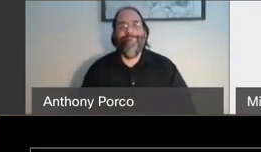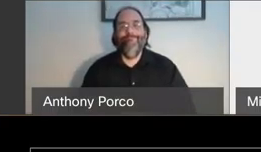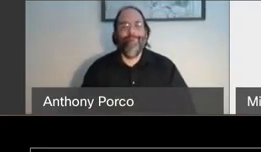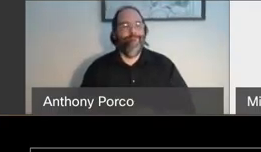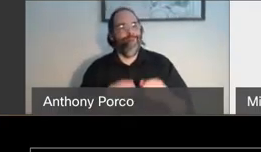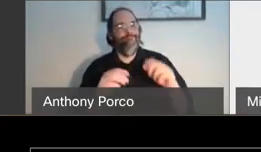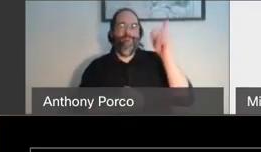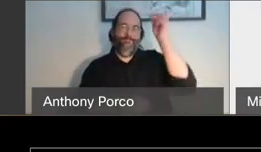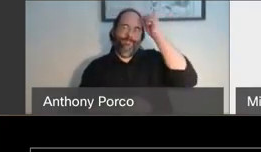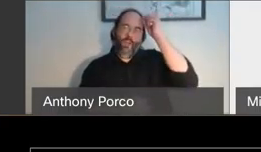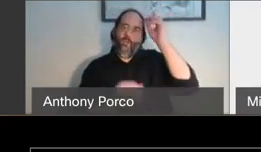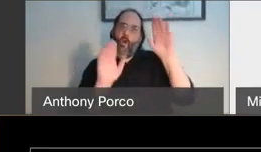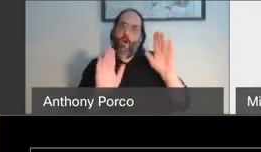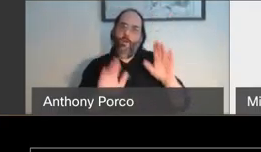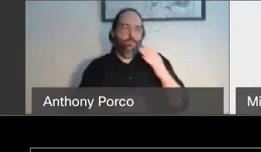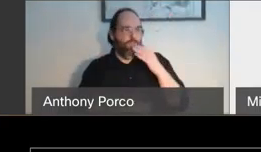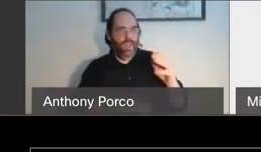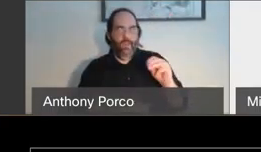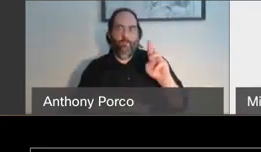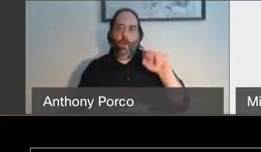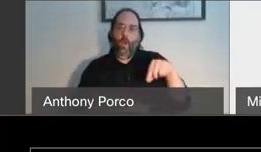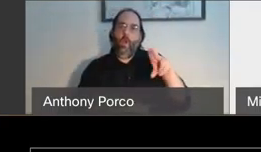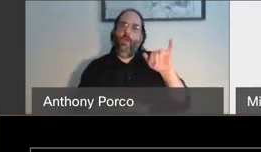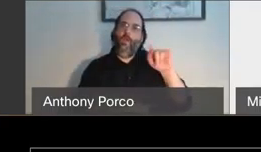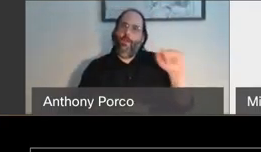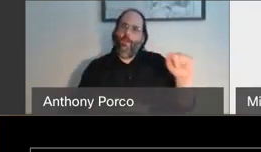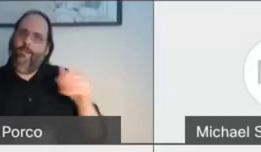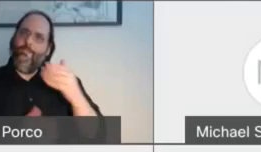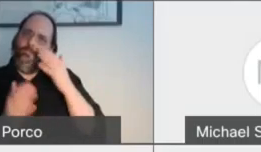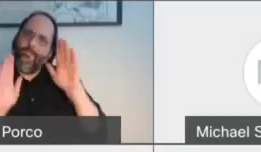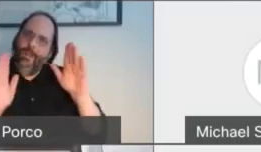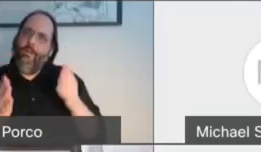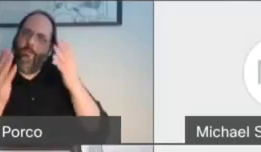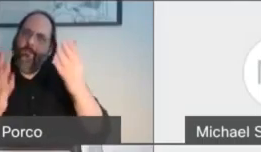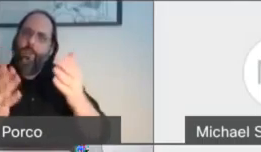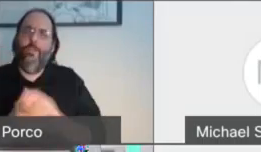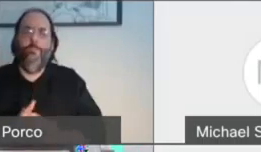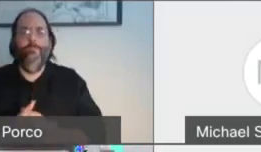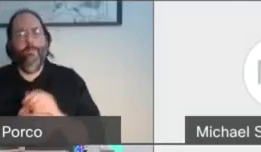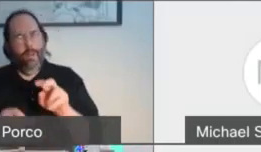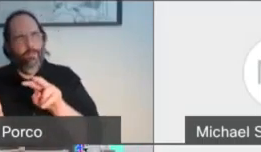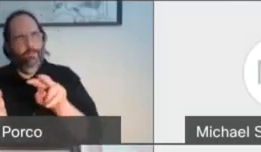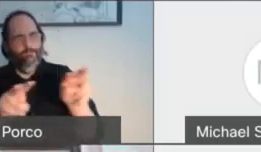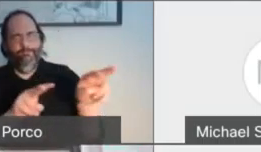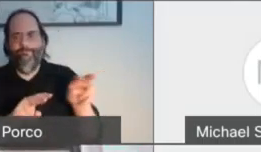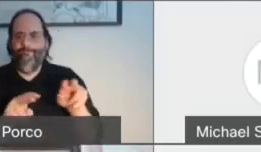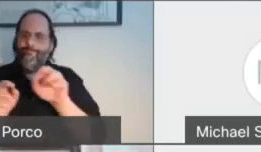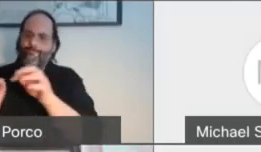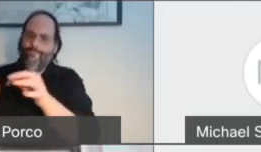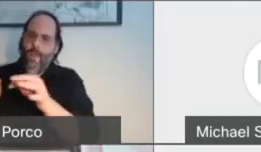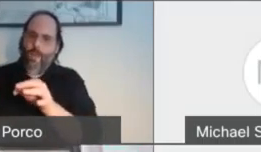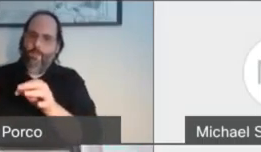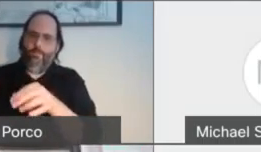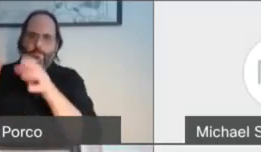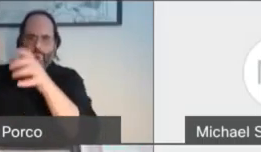Awesome, John. Thank you so much, Marquita. Those were some very, very great tips. Again, as I sit here and look at all of the different comments in the